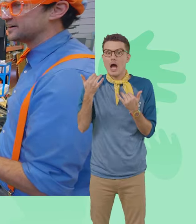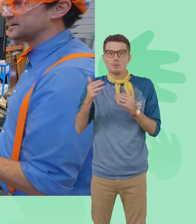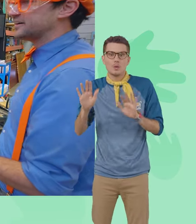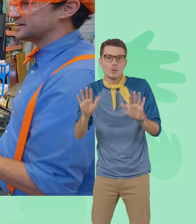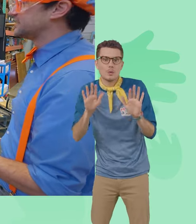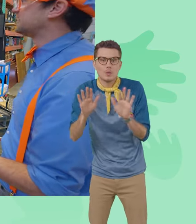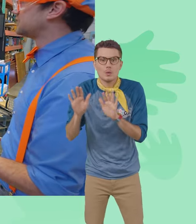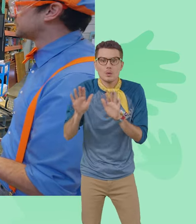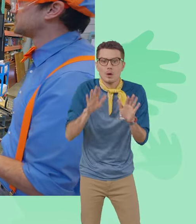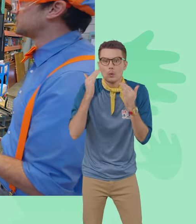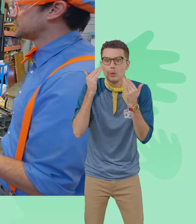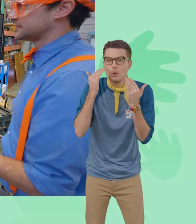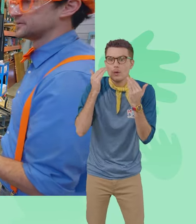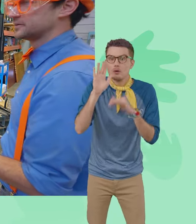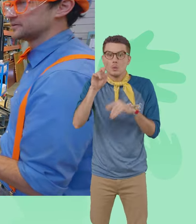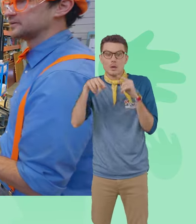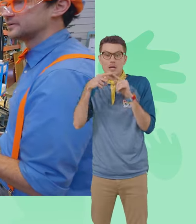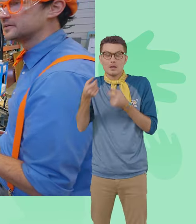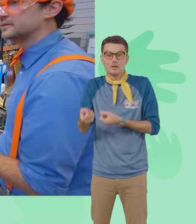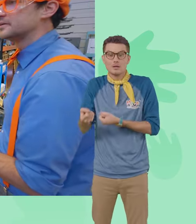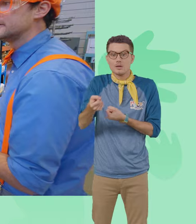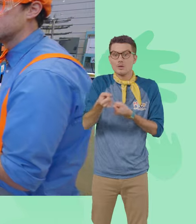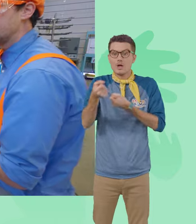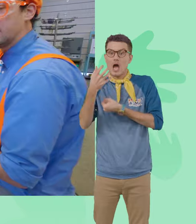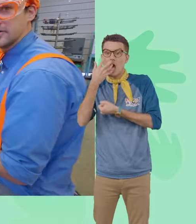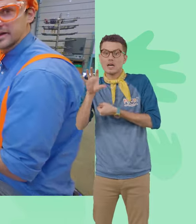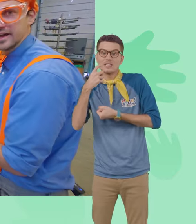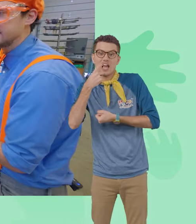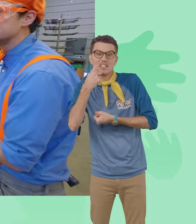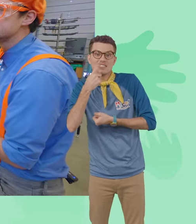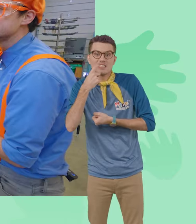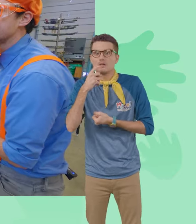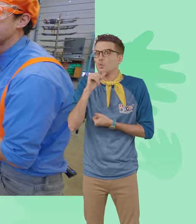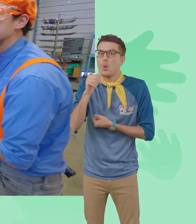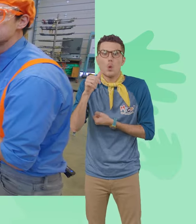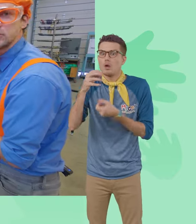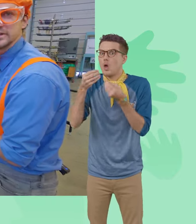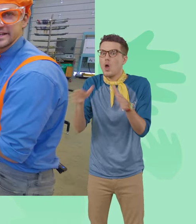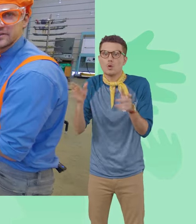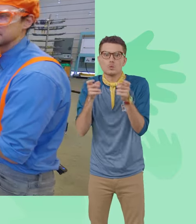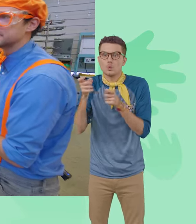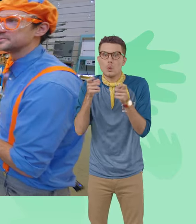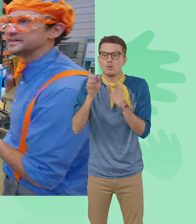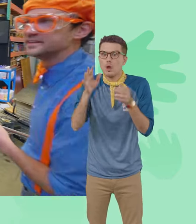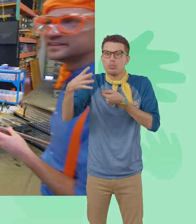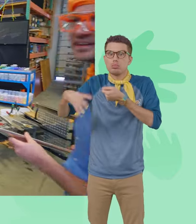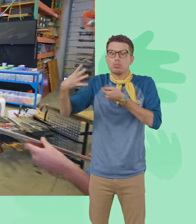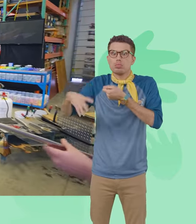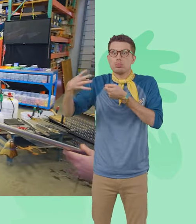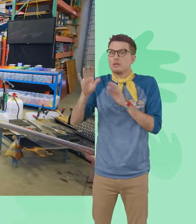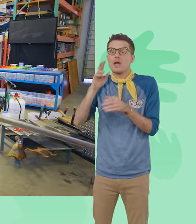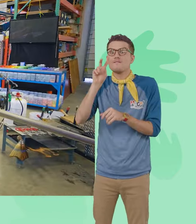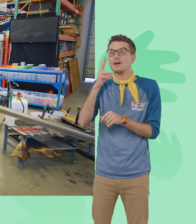that it doesn't lose control and drip off into the tank above. Oh, okay. Now it's cooling down a little bit.